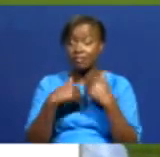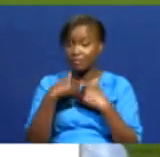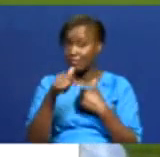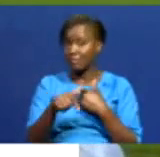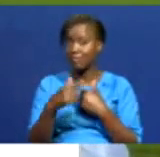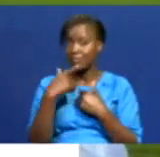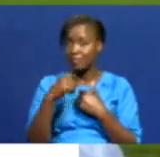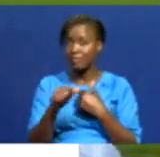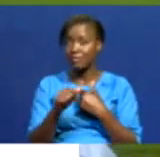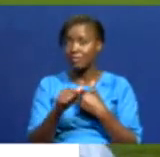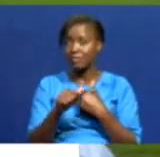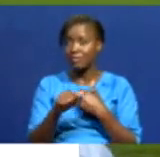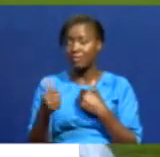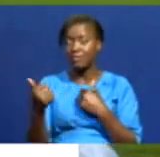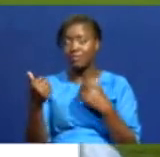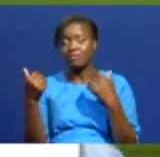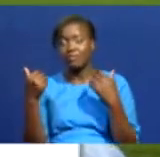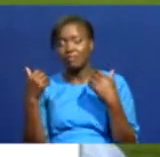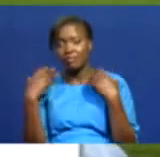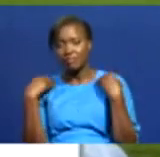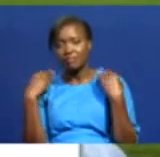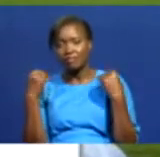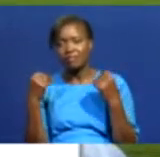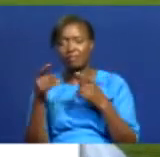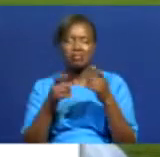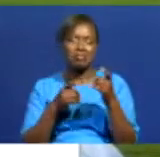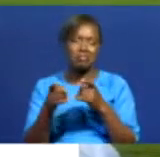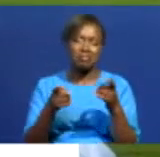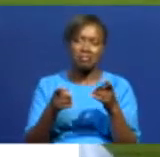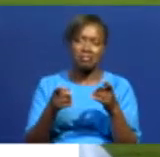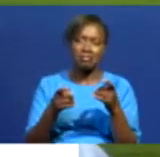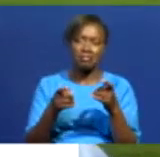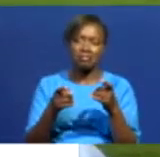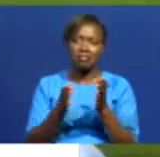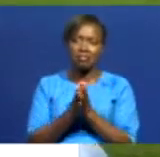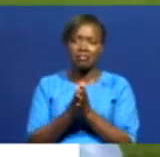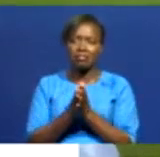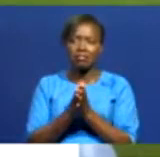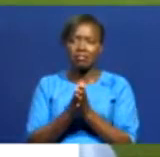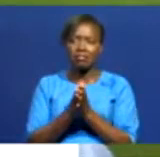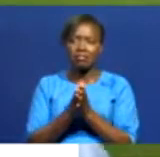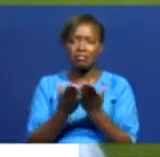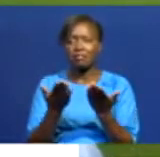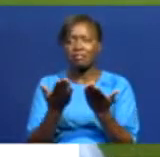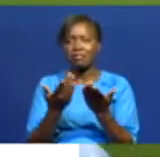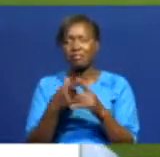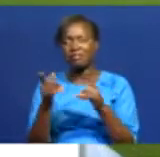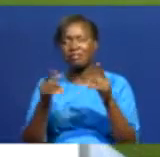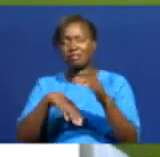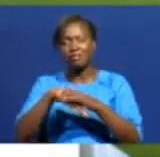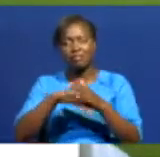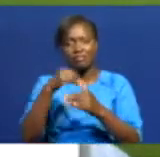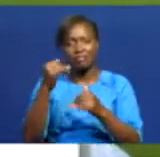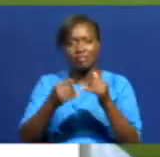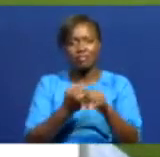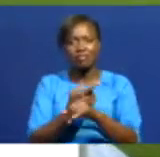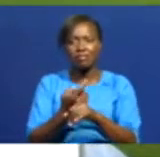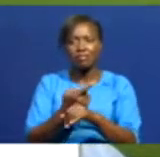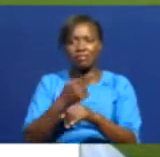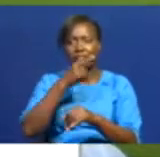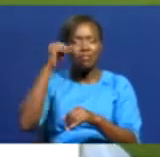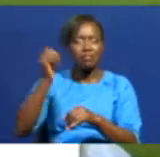So rest of the game, I think we controlled. We had a lot of goal chances. We could also easy win. So, but it's football in last minutes. Russia